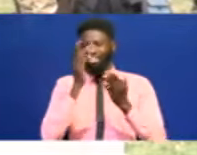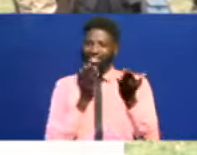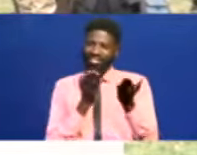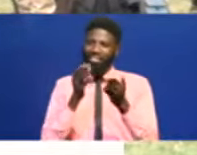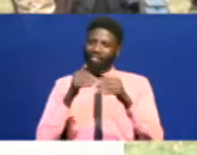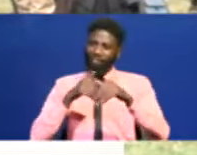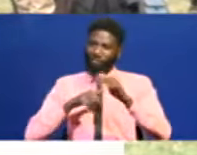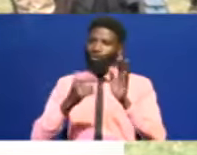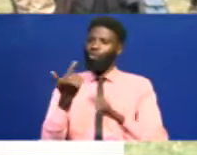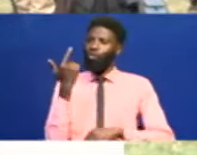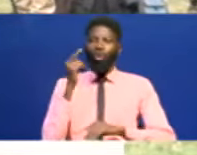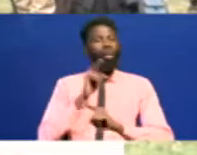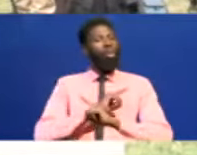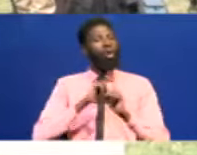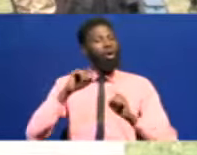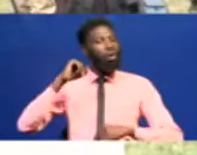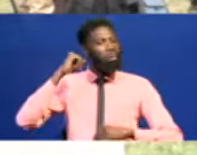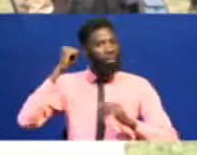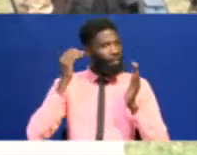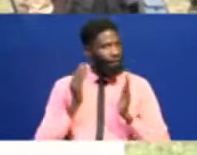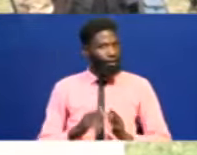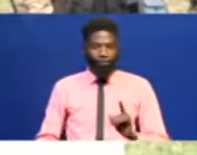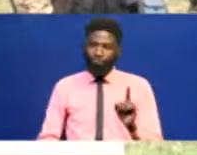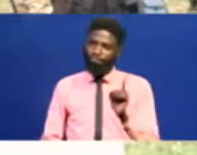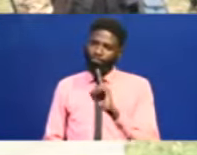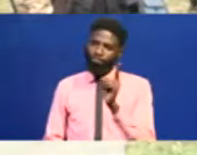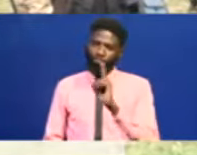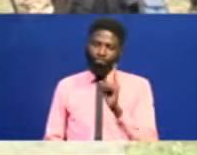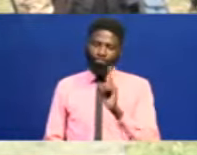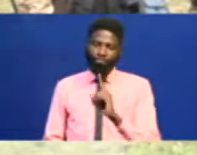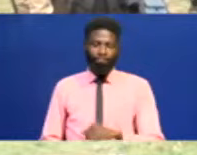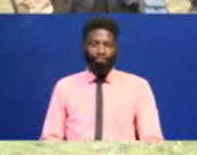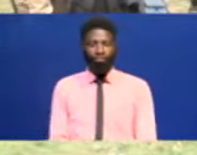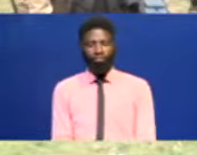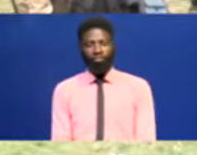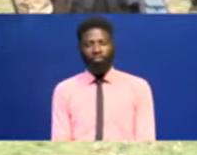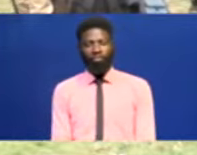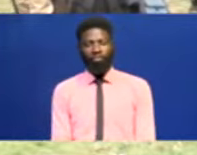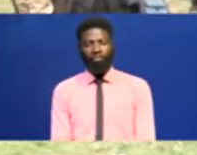not be swayed by politicians in the country. Abdiaziz Hashim for Prime Edition.